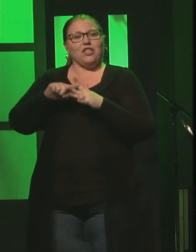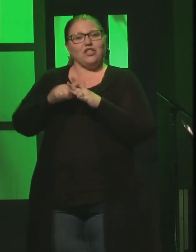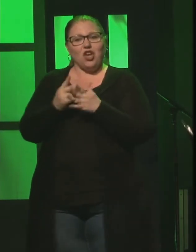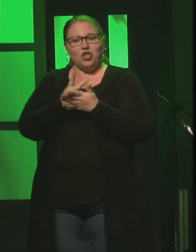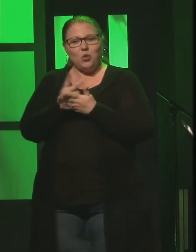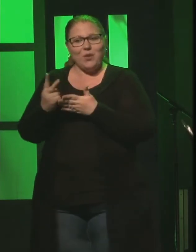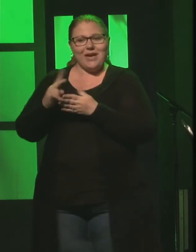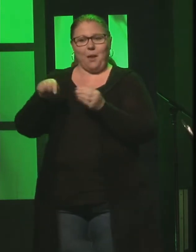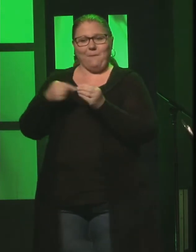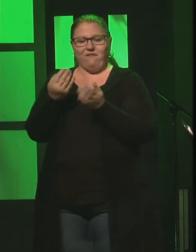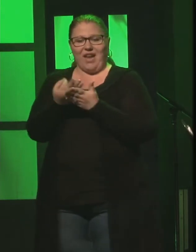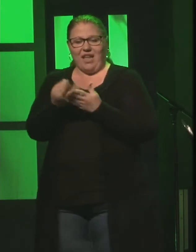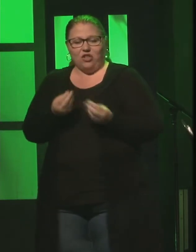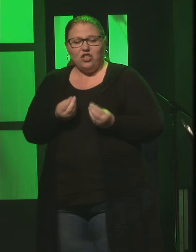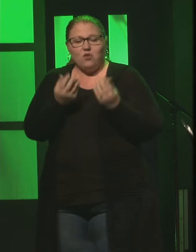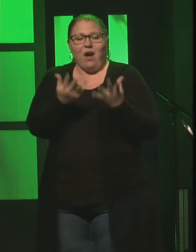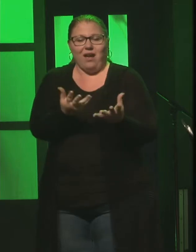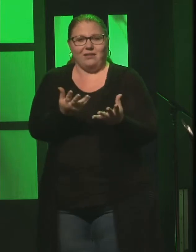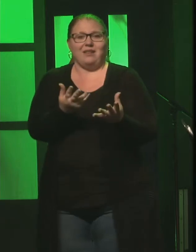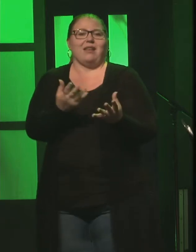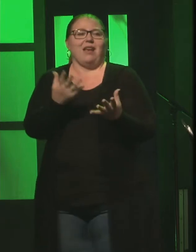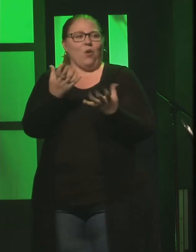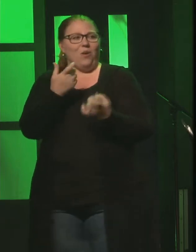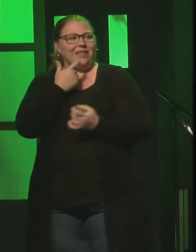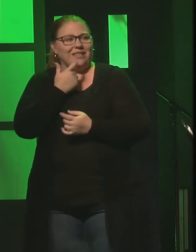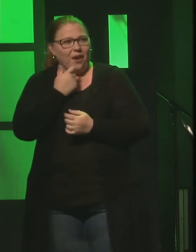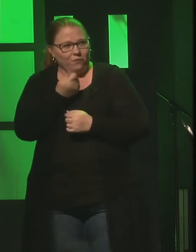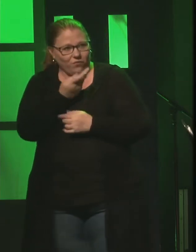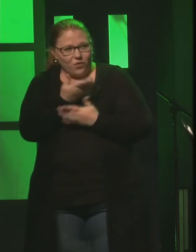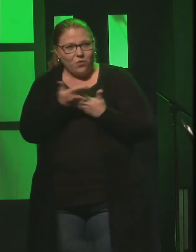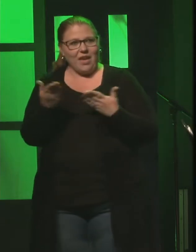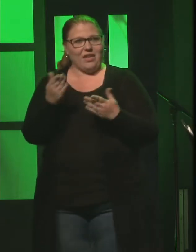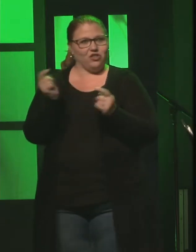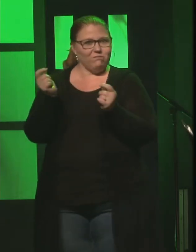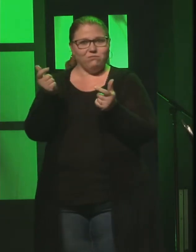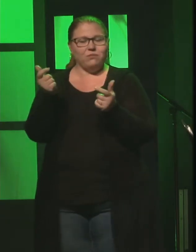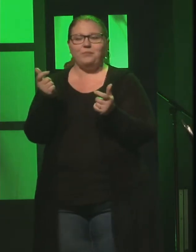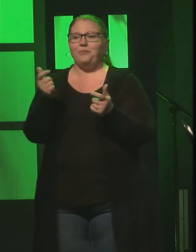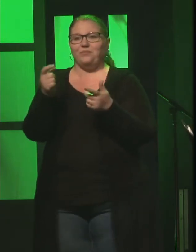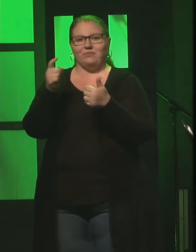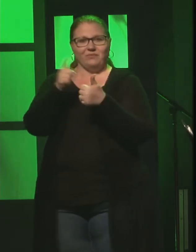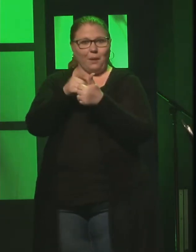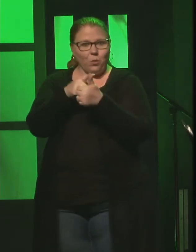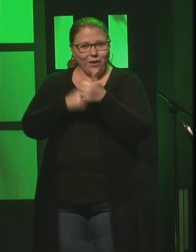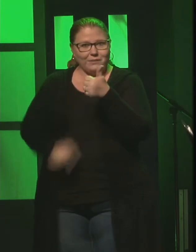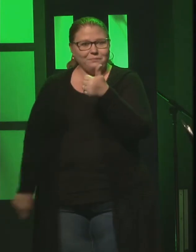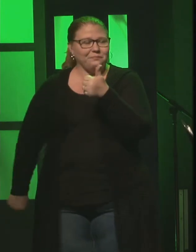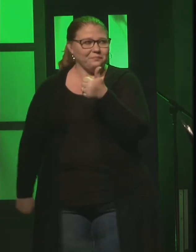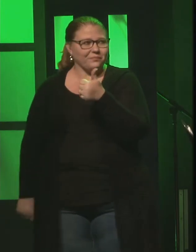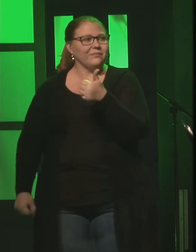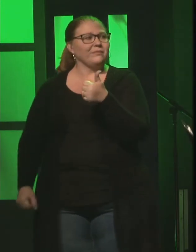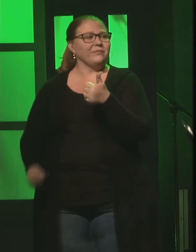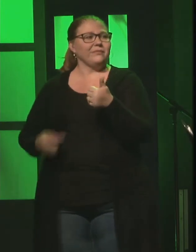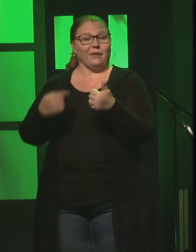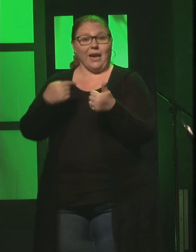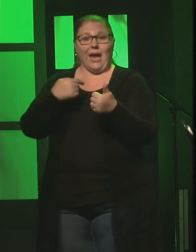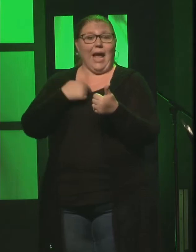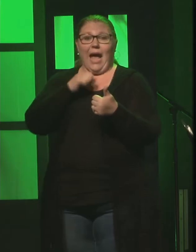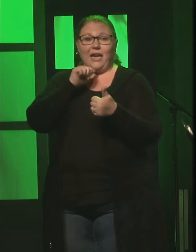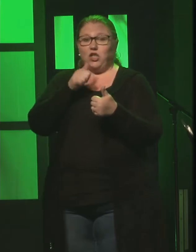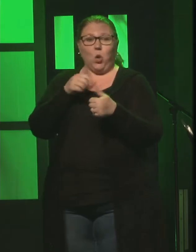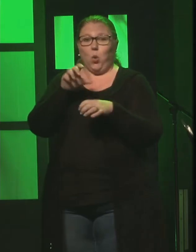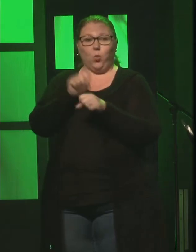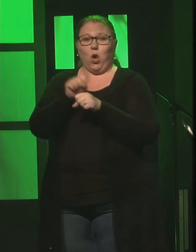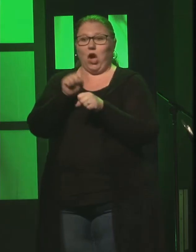on financial generosity. And I just want to say a couple of things right off the bat. Number one, I do not work on